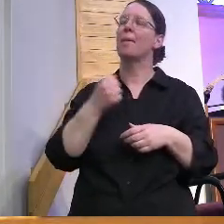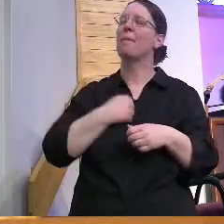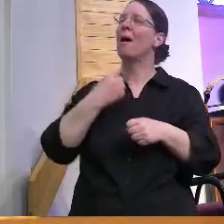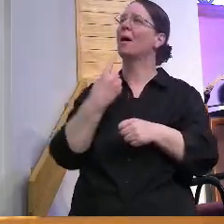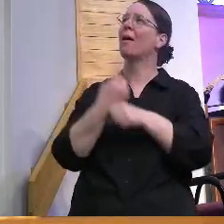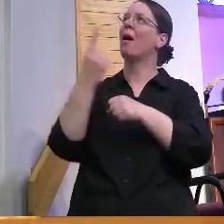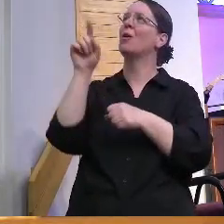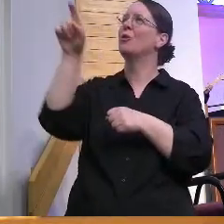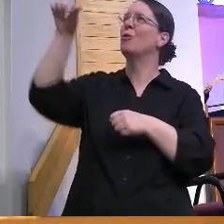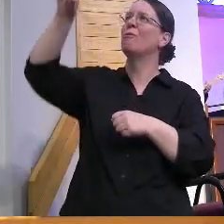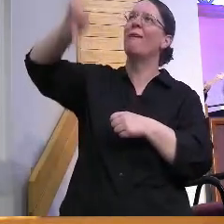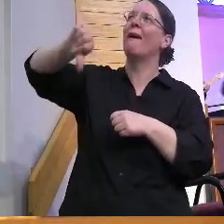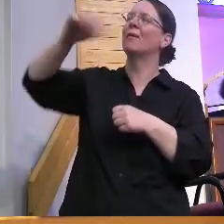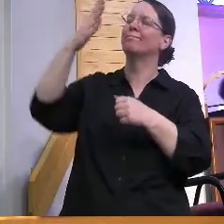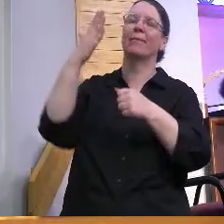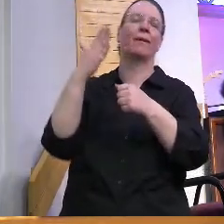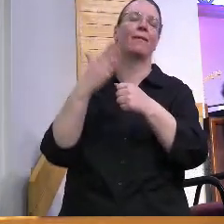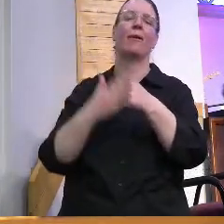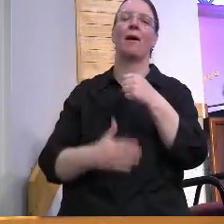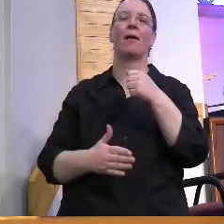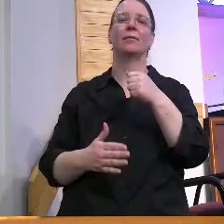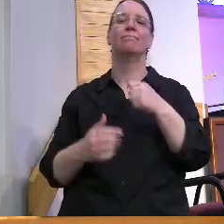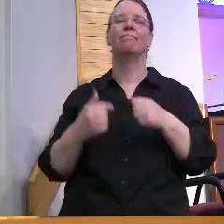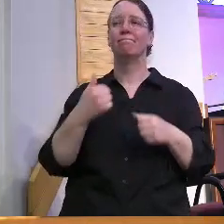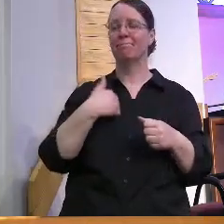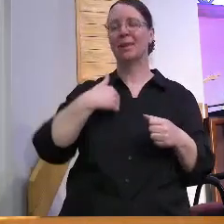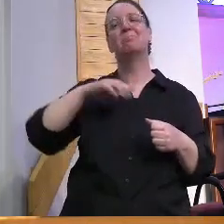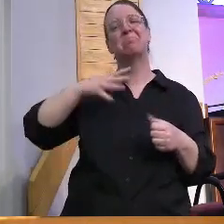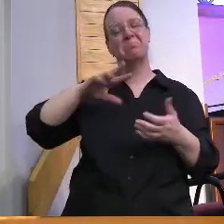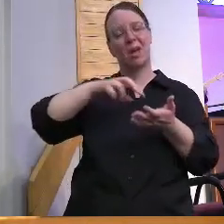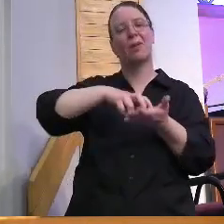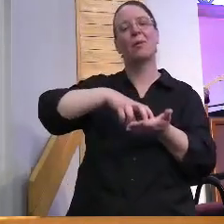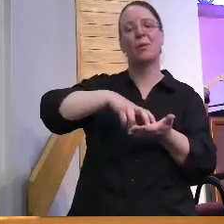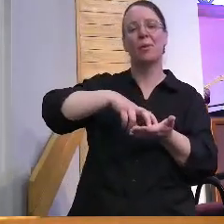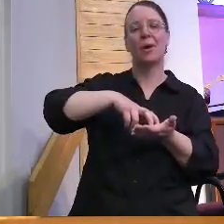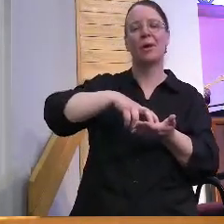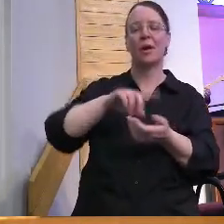free. My God, you never made me weak. Yes, I'll make you